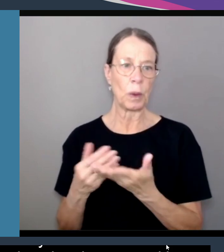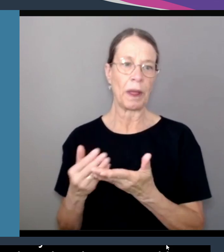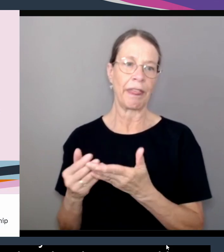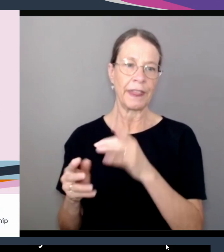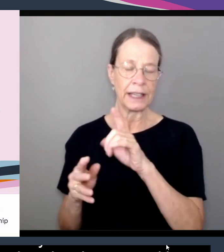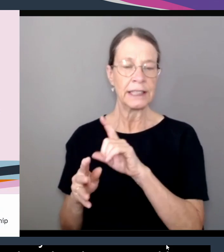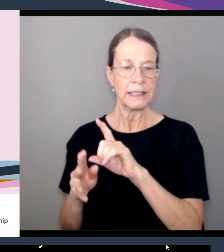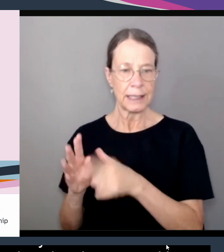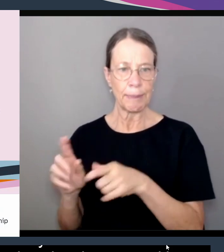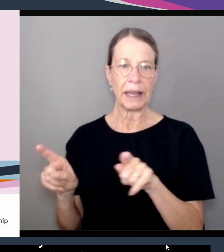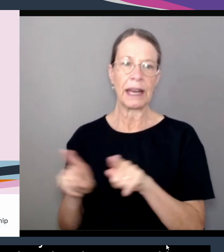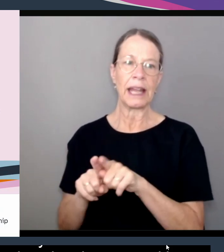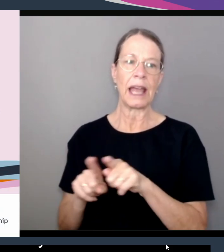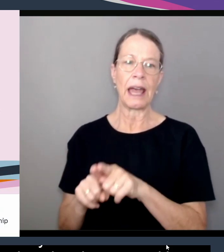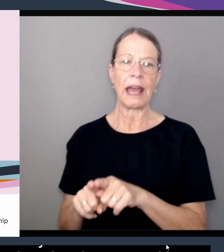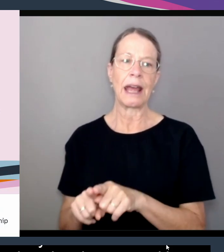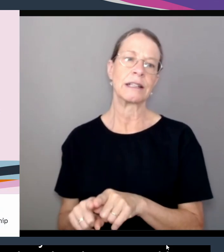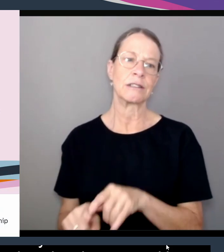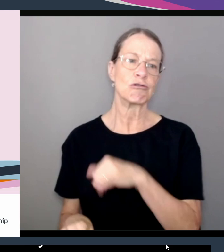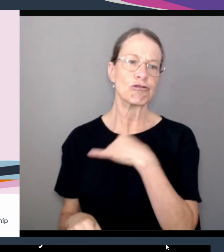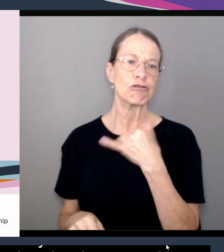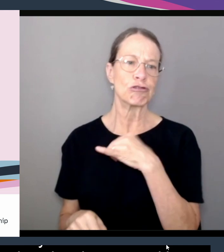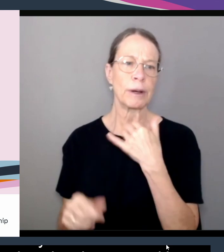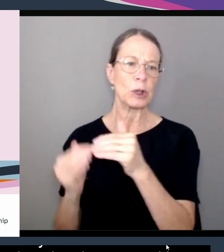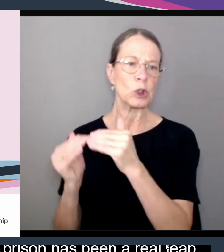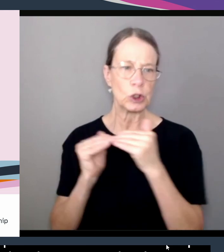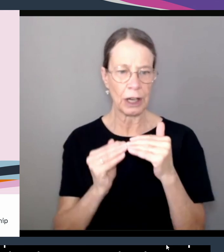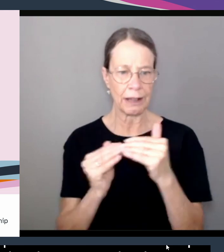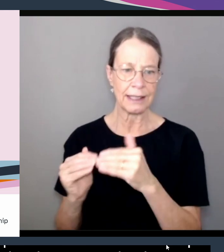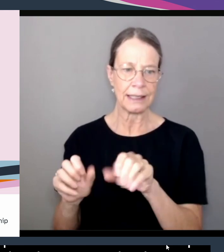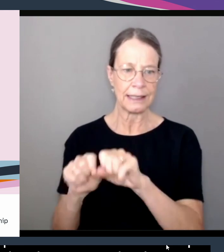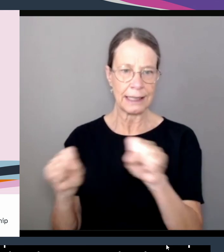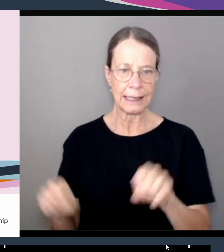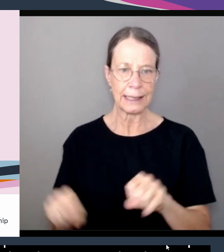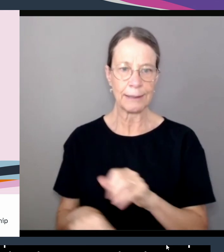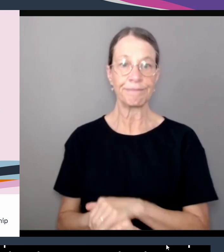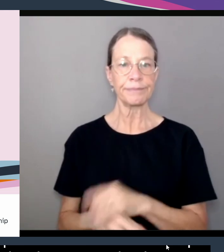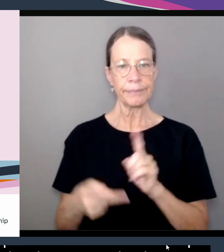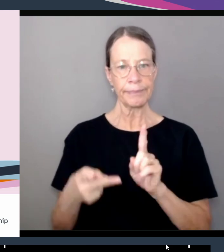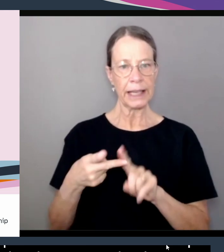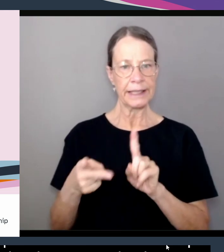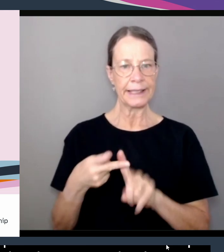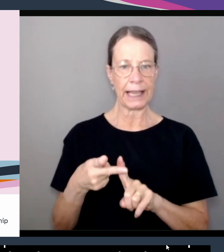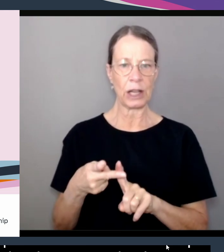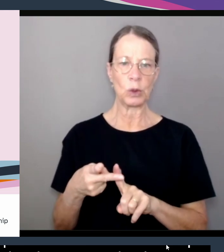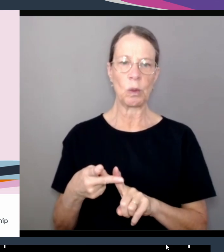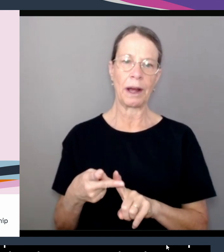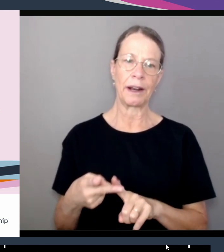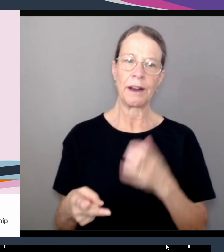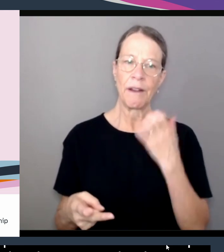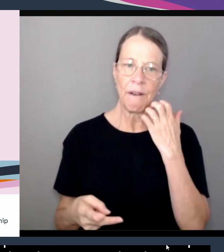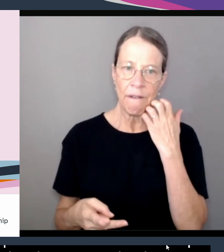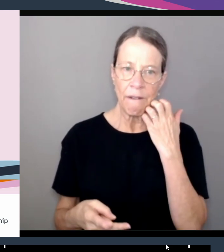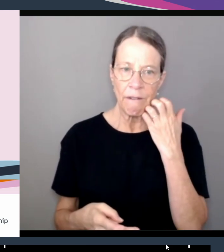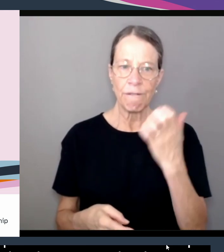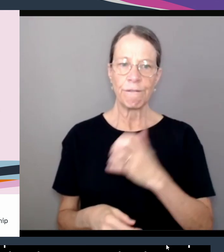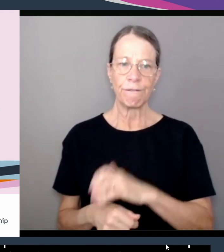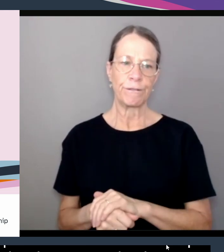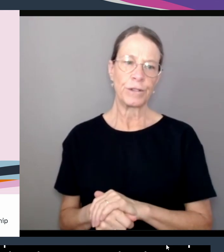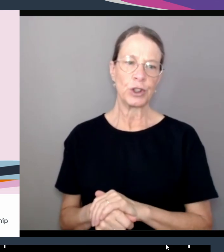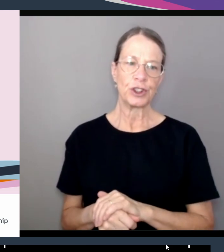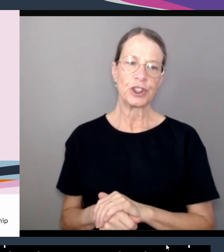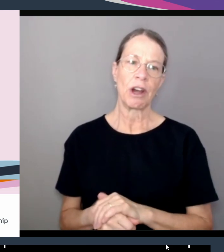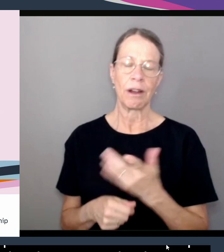system. Our second project is co-designing future research about Sometimes I'm Too Safe, exploring the dignity of